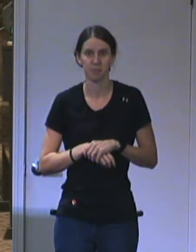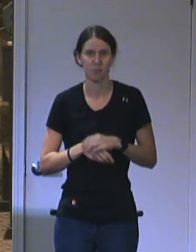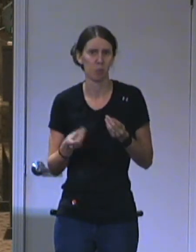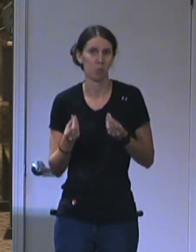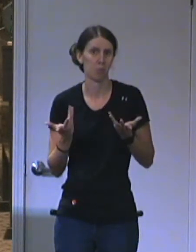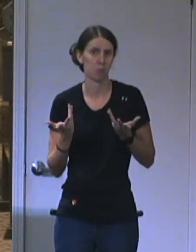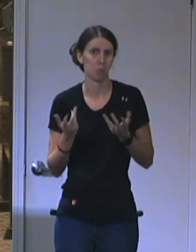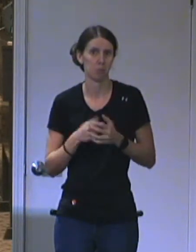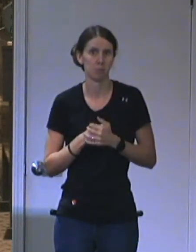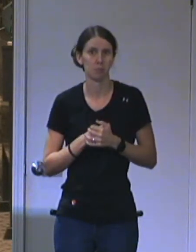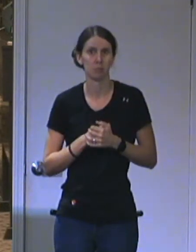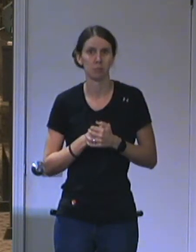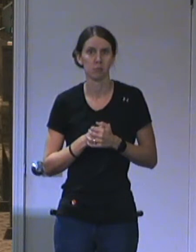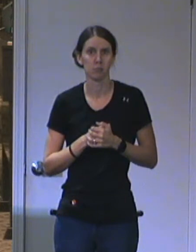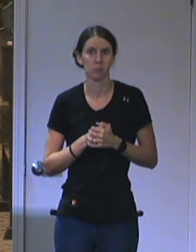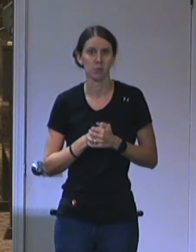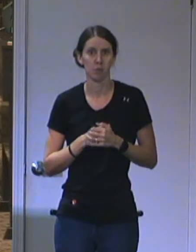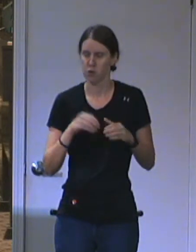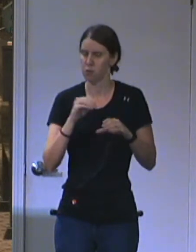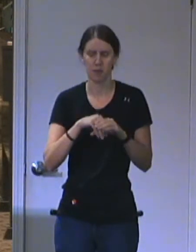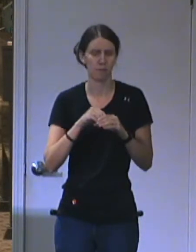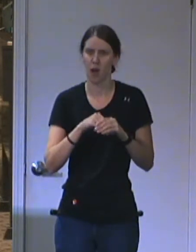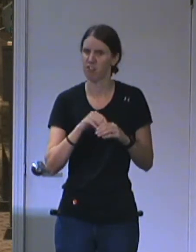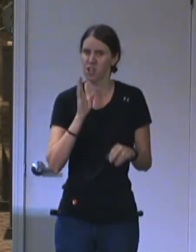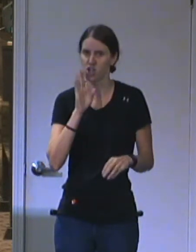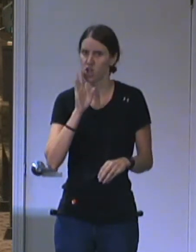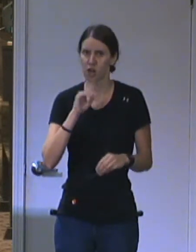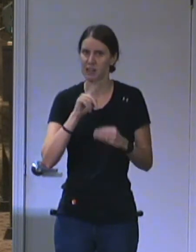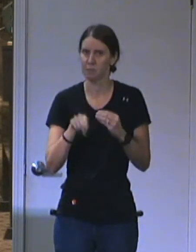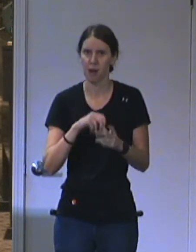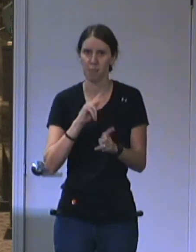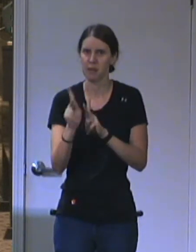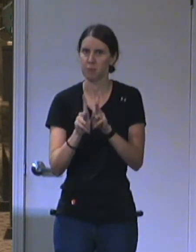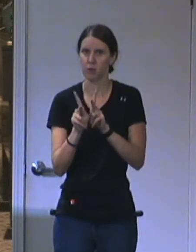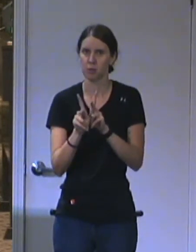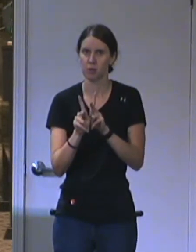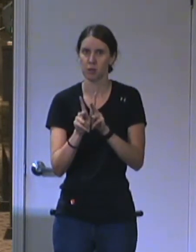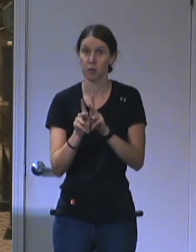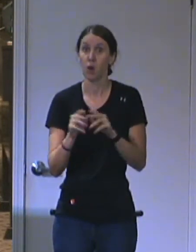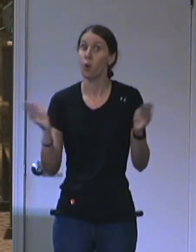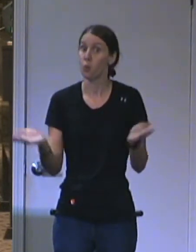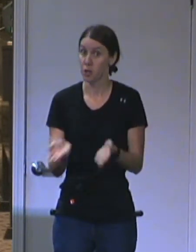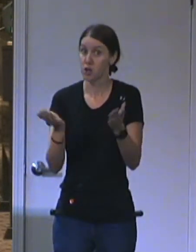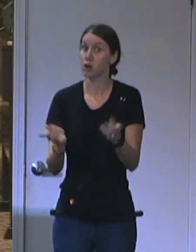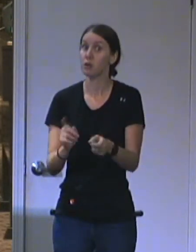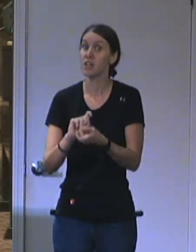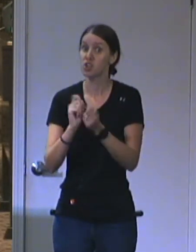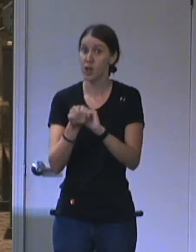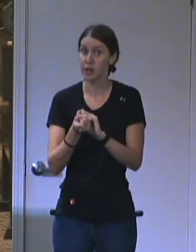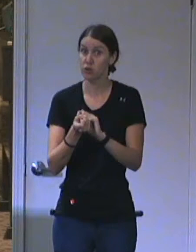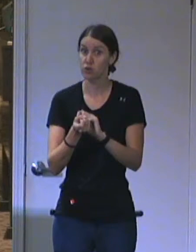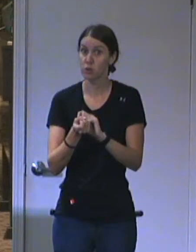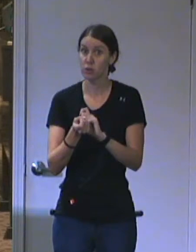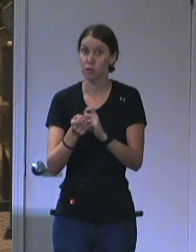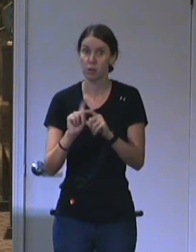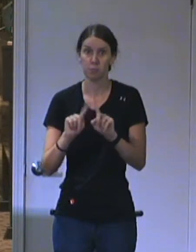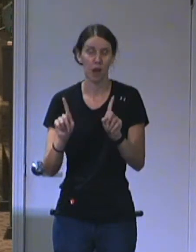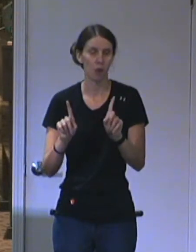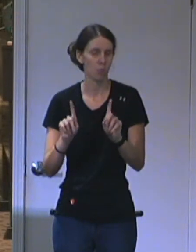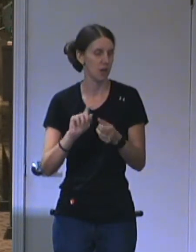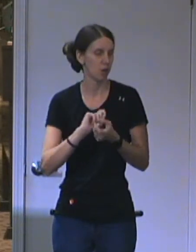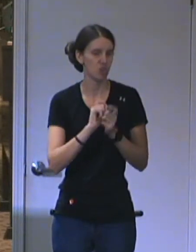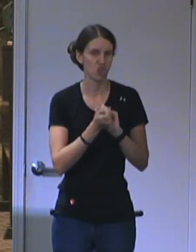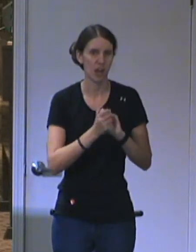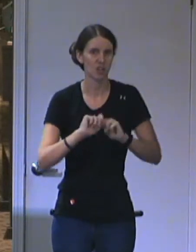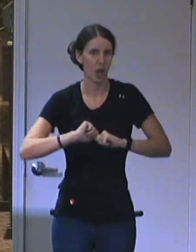What do? We don't participate. We encourage change, but we don't let it change the way we serve the Lord. We